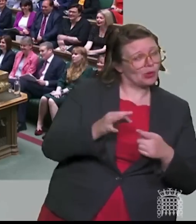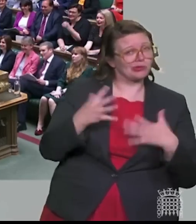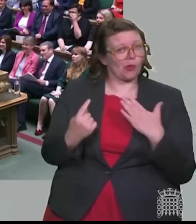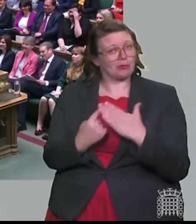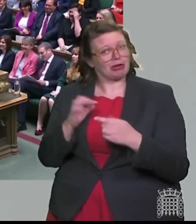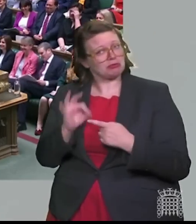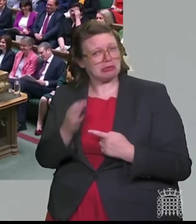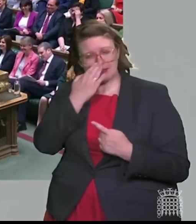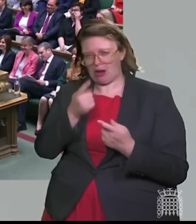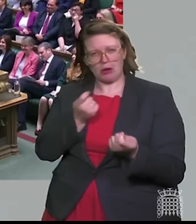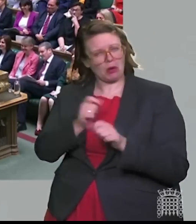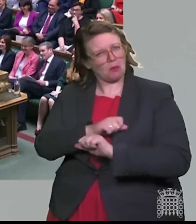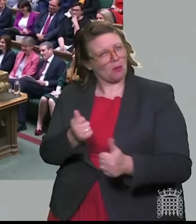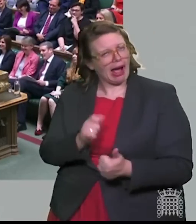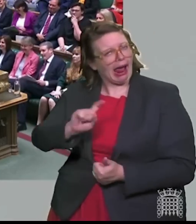Well,